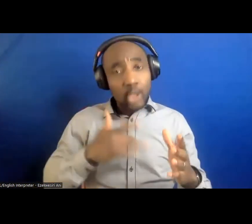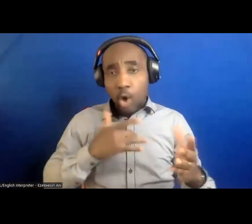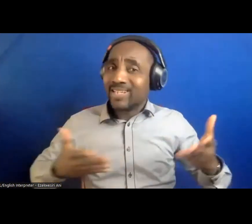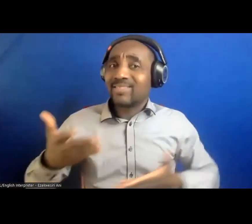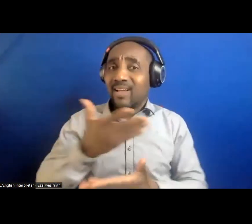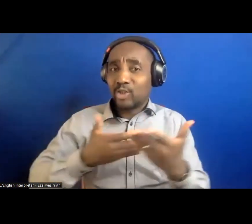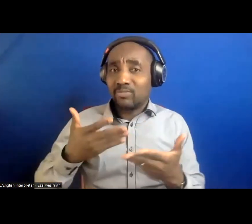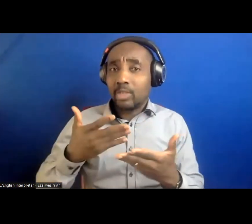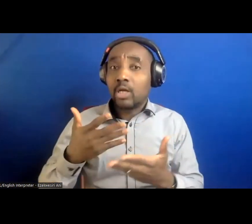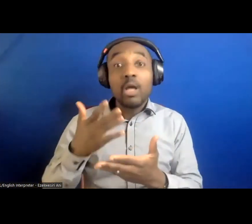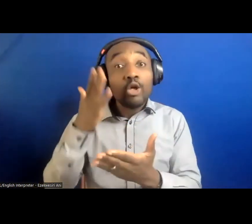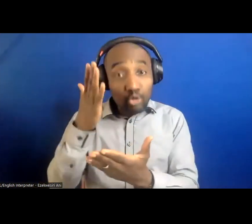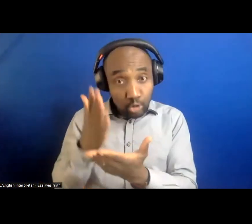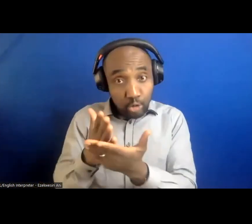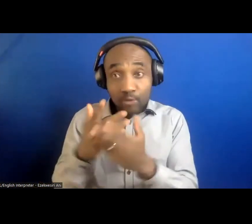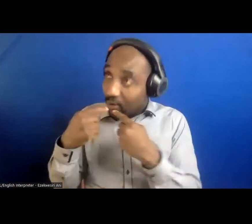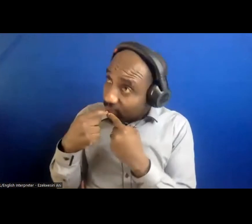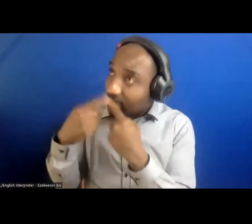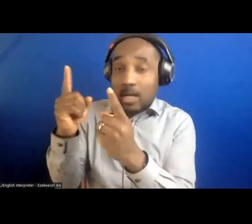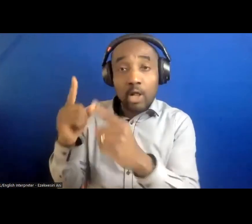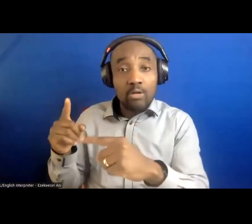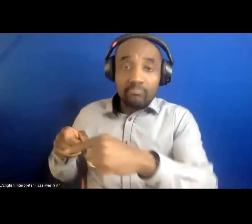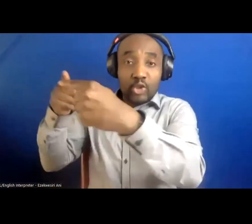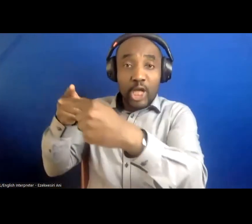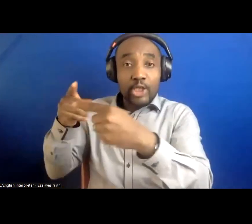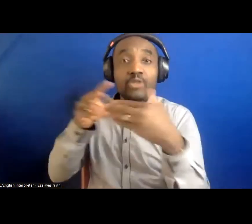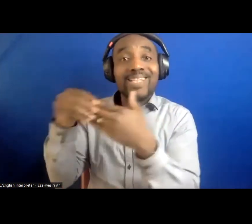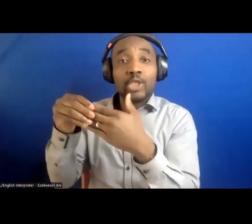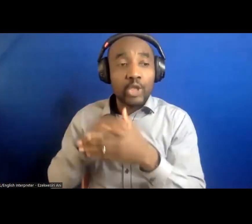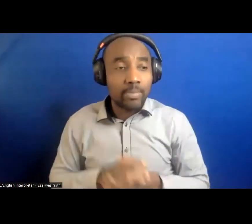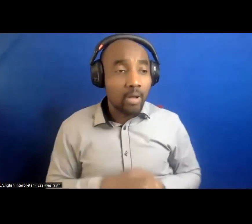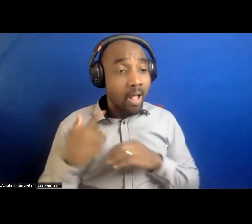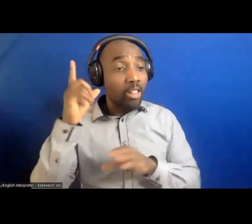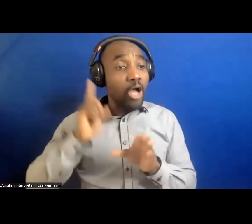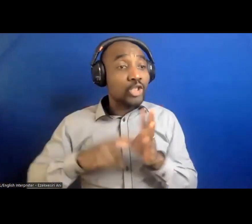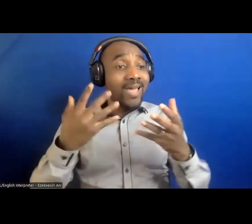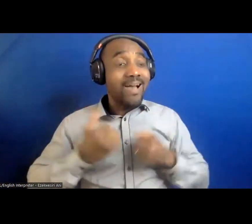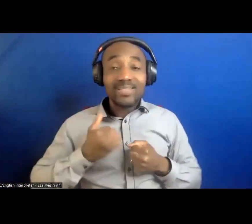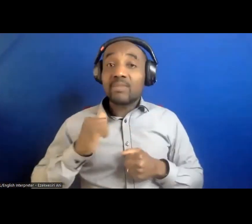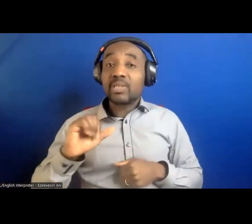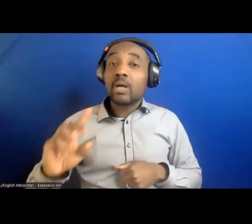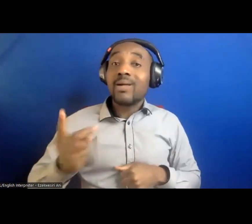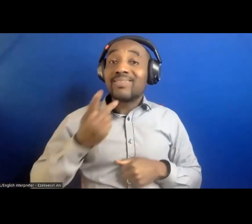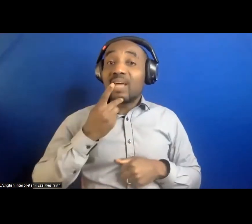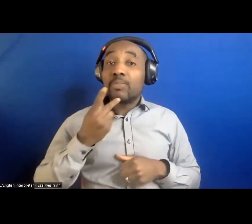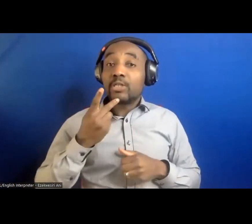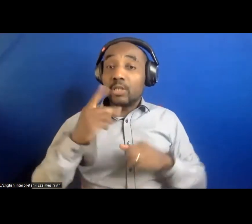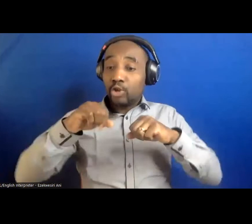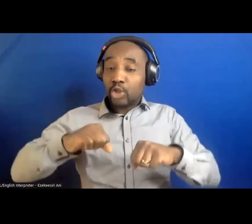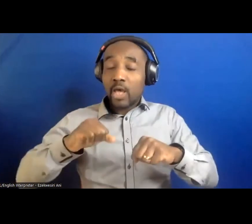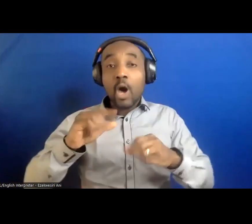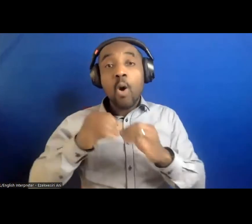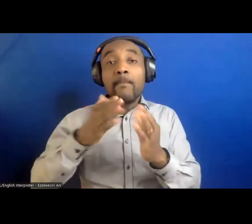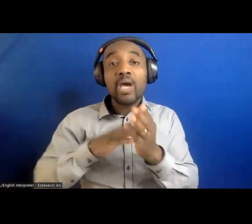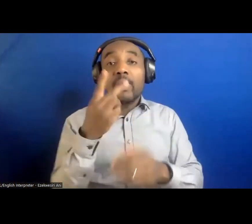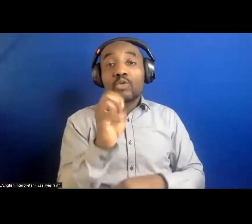truth to power is something we must still be dedicated to. Last year, I accepted the role of Deputy Chair of Birmingham 2022 Commonwealth Games